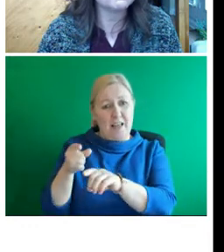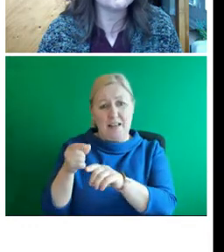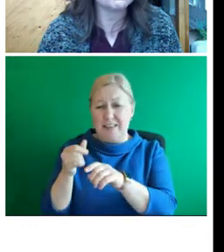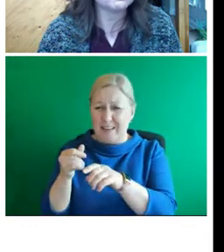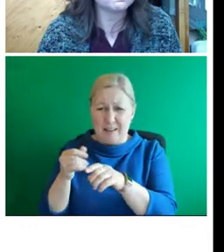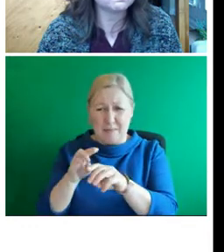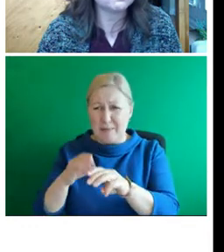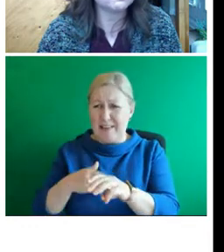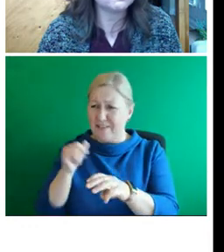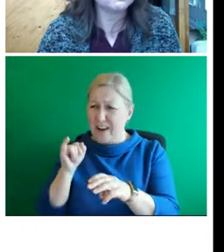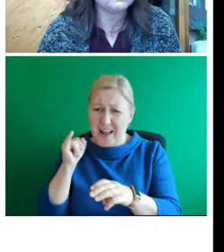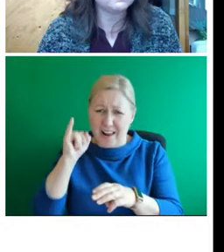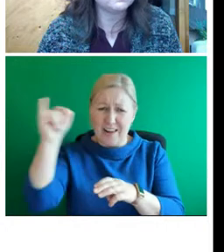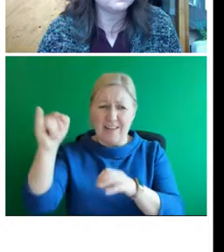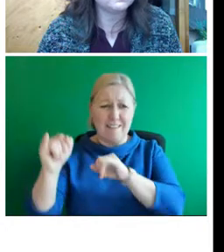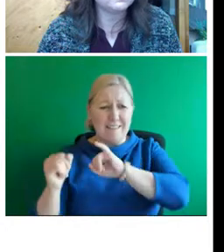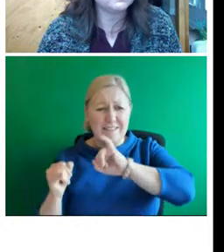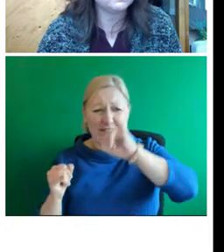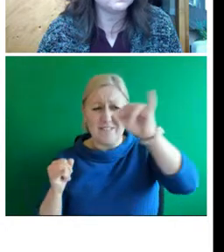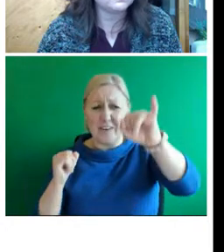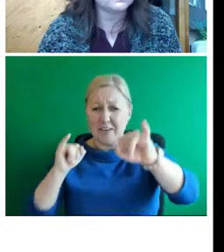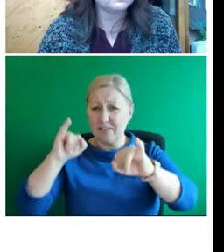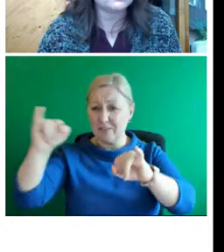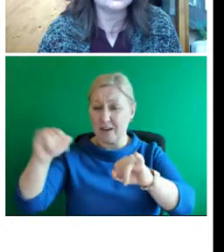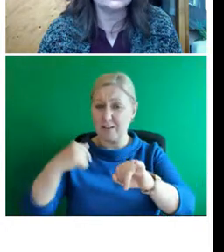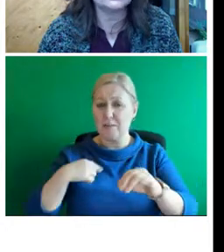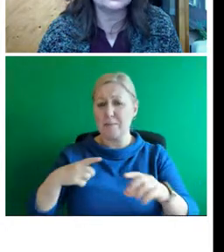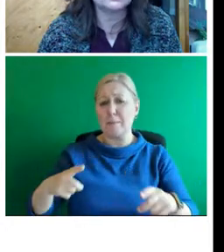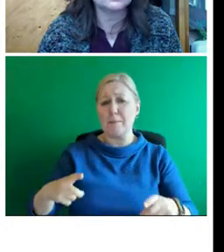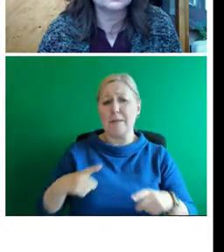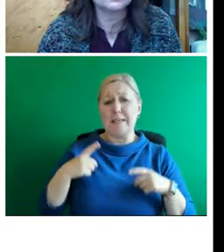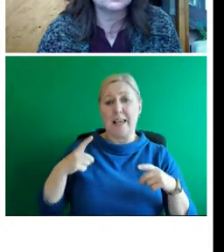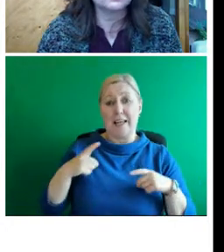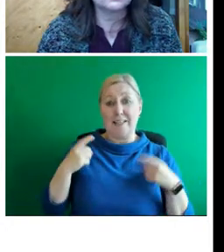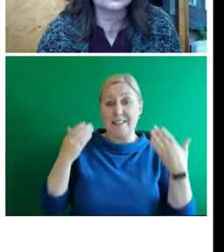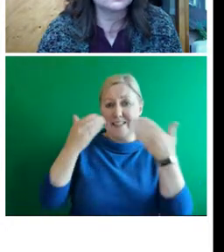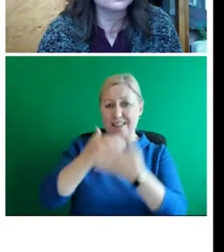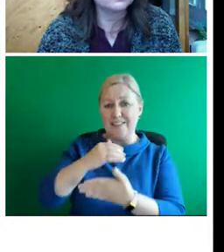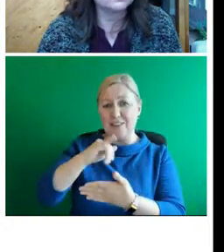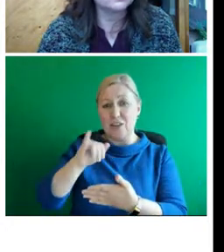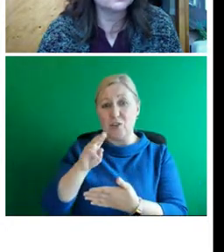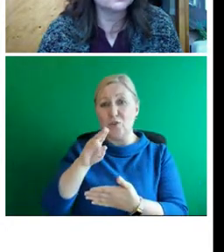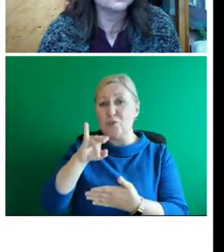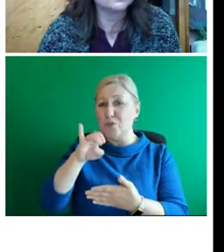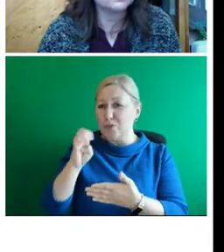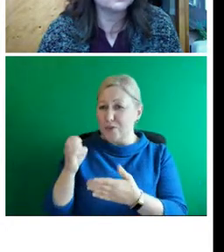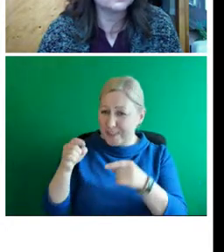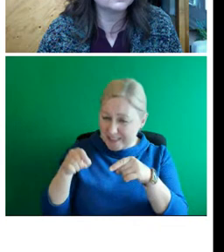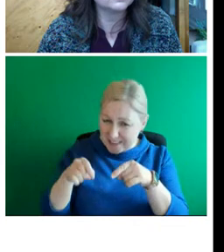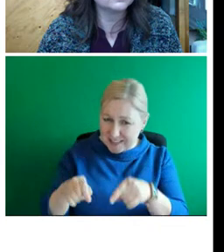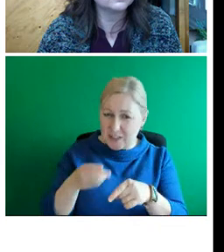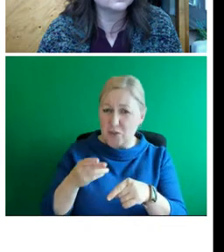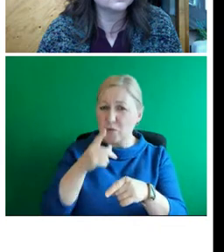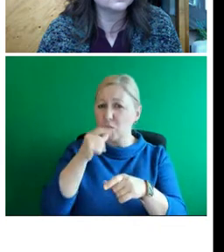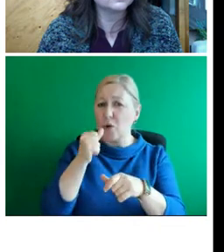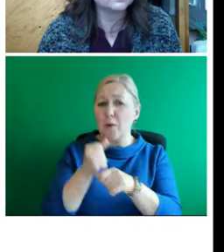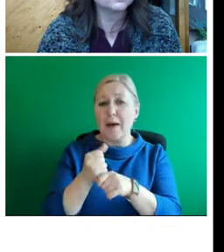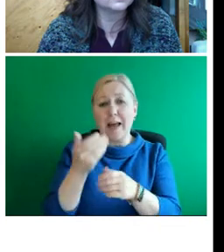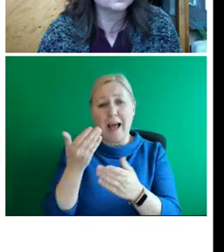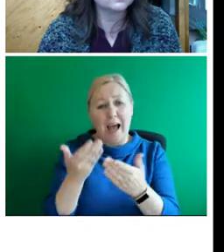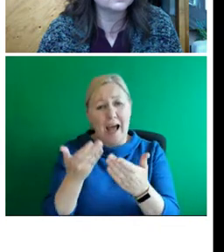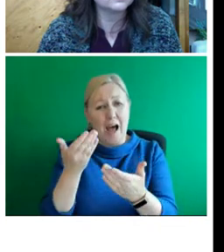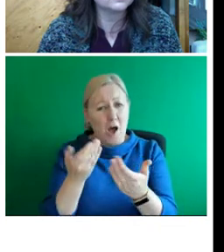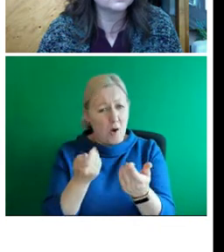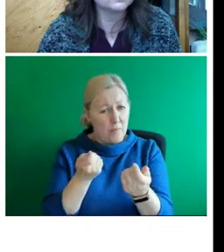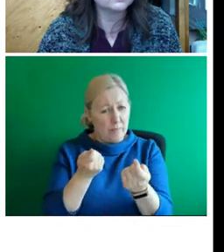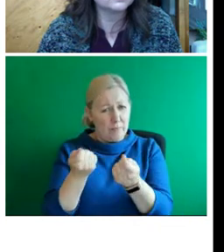distances involved. So I'm delighted Julie's able to join us today, and she's going to talk about navigating remote and rural dementia care in